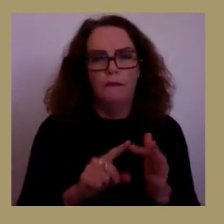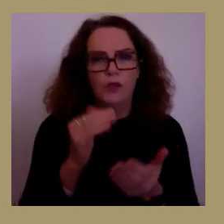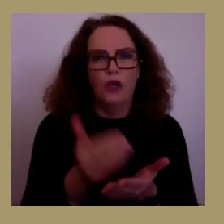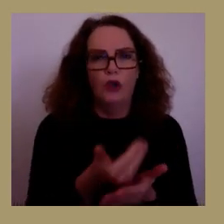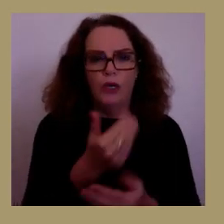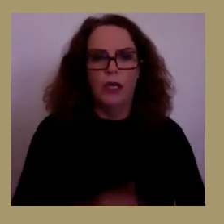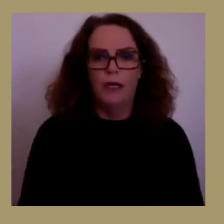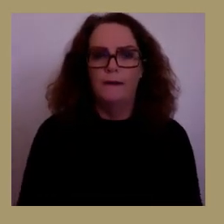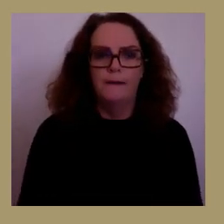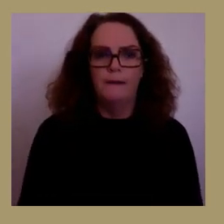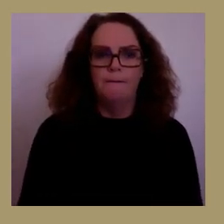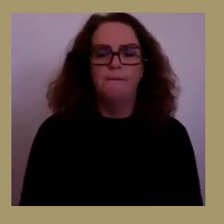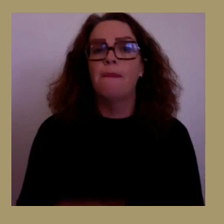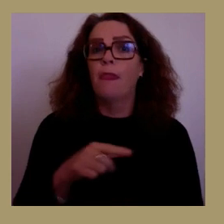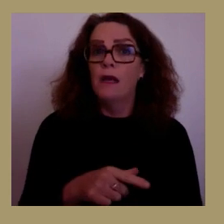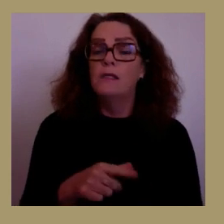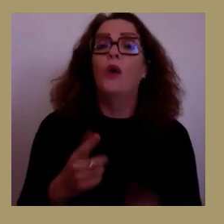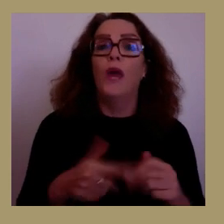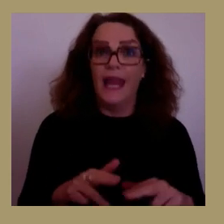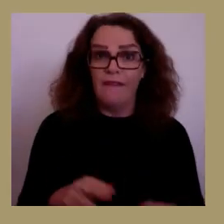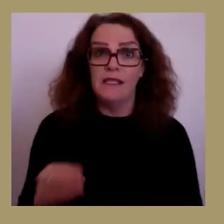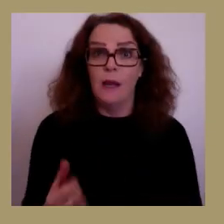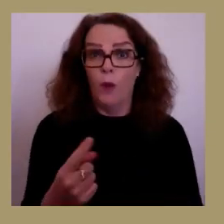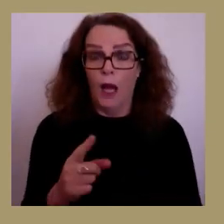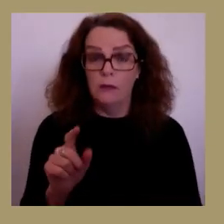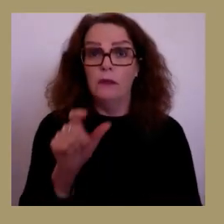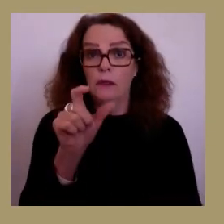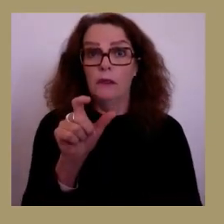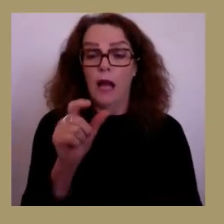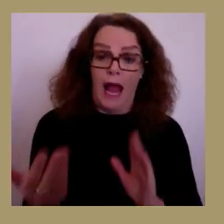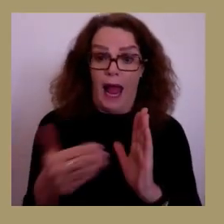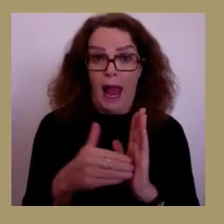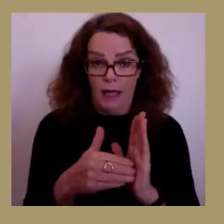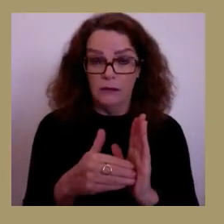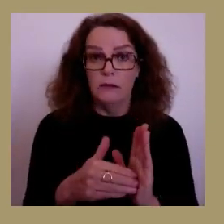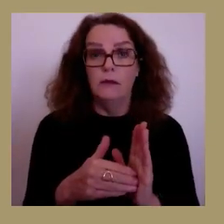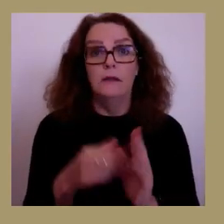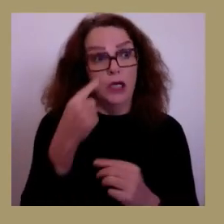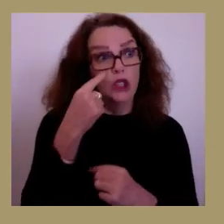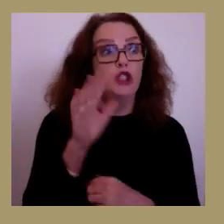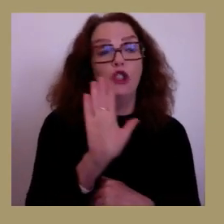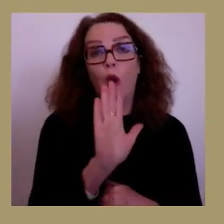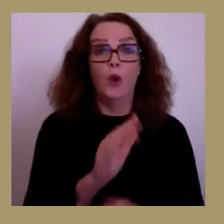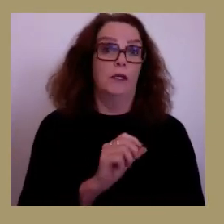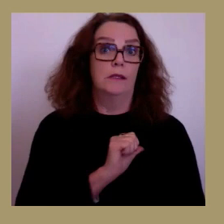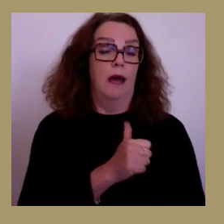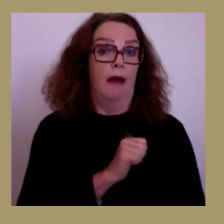Libraries Victoria would see with somebody who's actually added seniors card to their mobile wallet. You'll see a very simple title, seniors